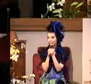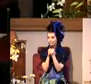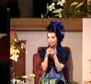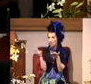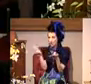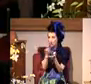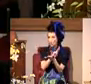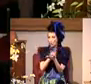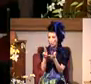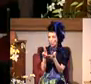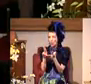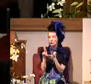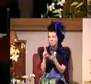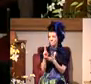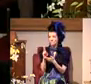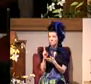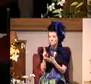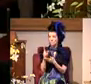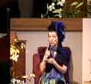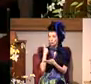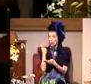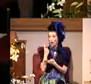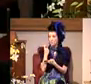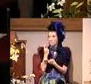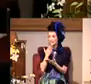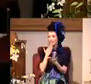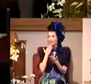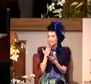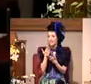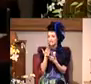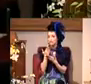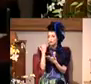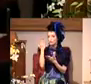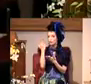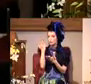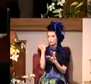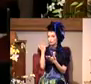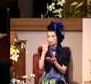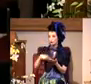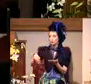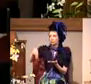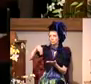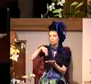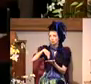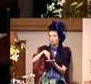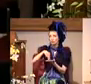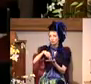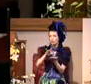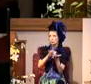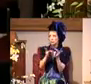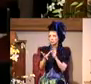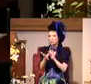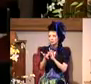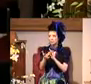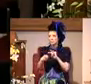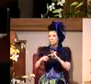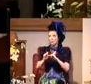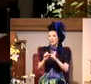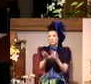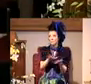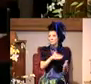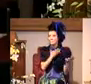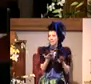Loving and embracing and Holy One, we thank you that you raised Jesus up from the dead to